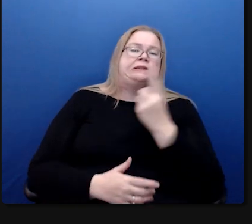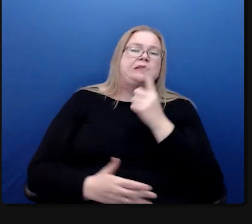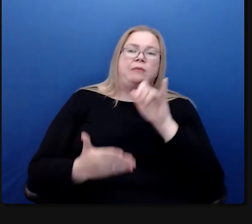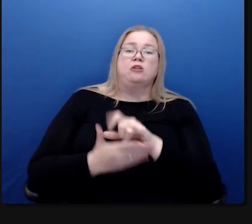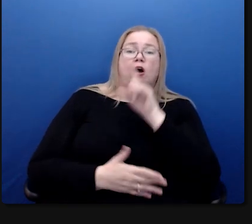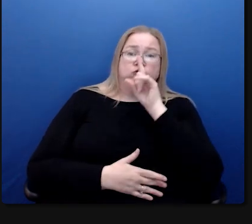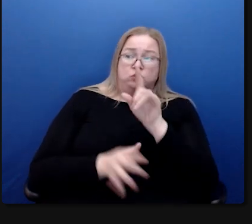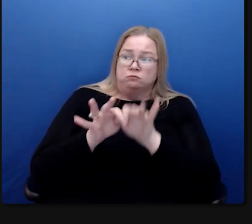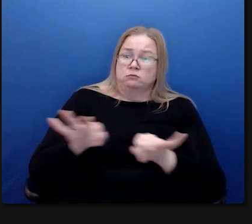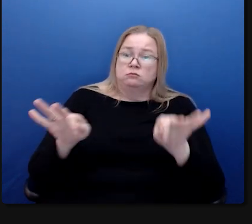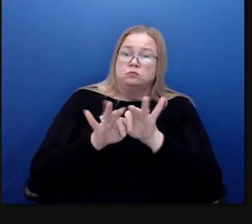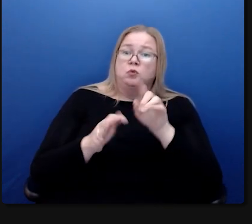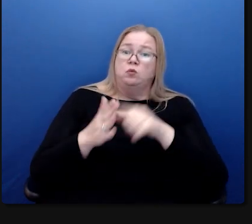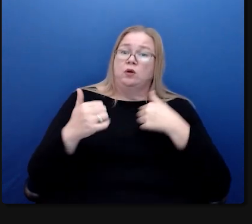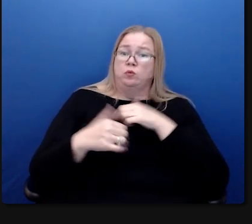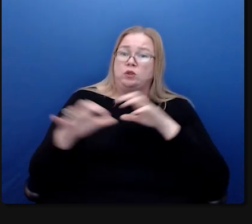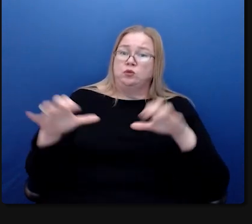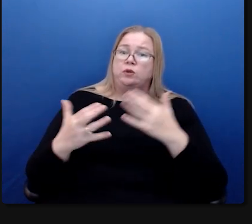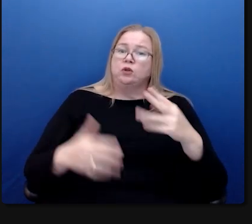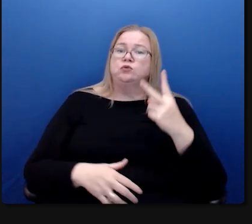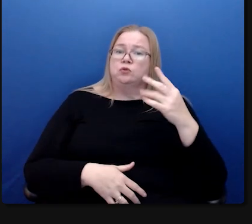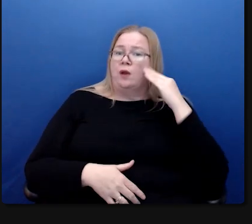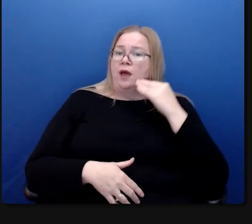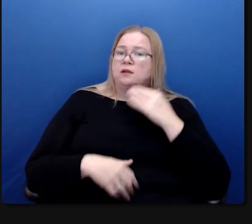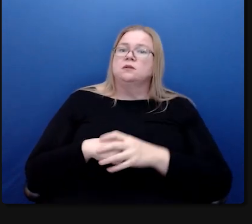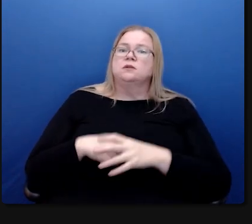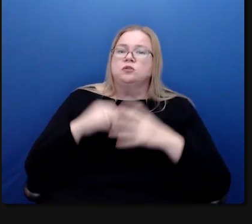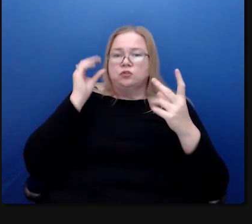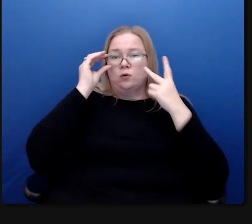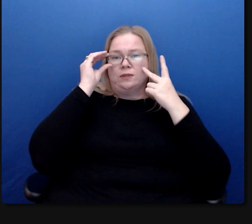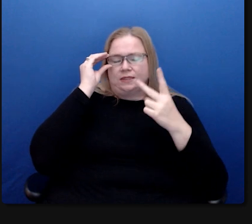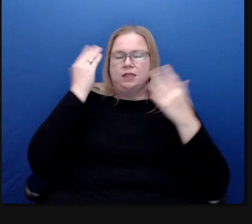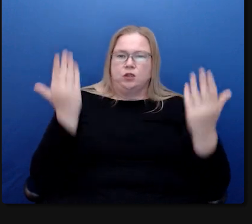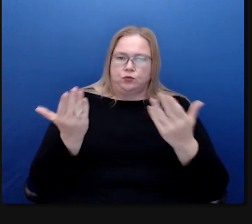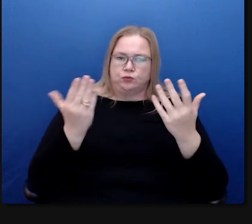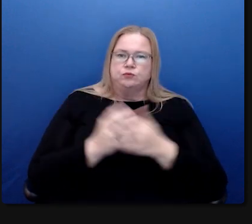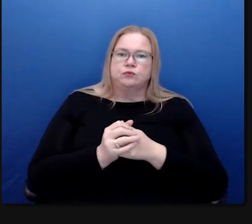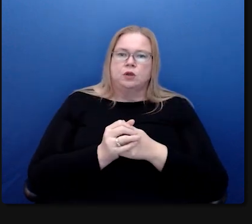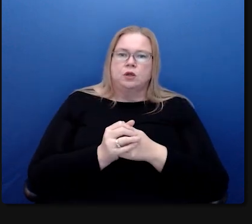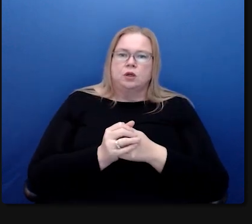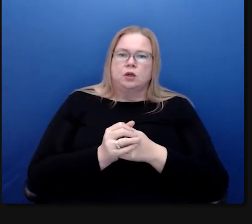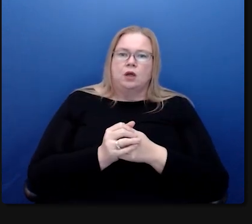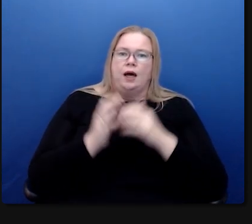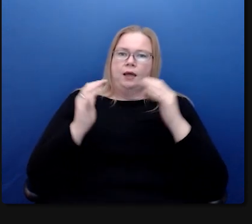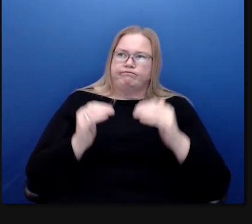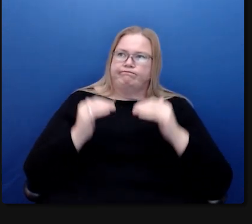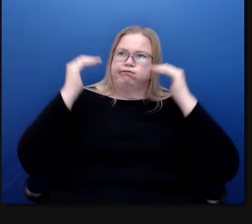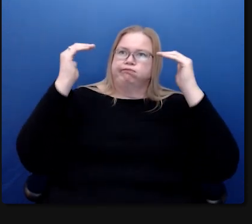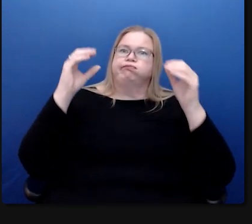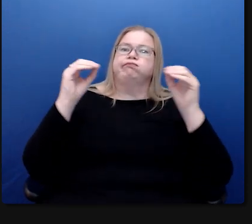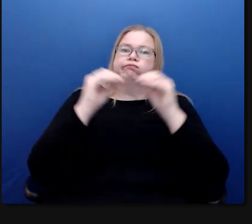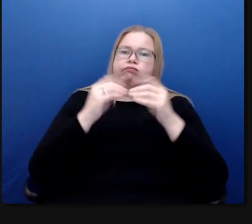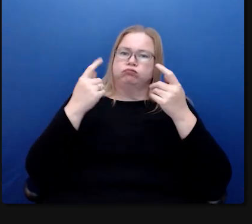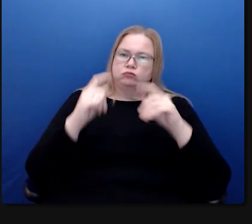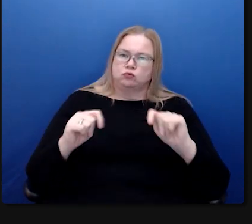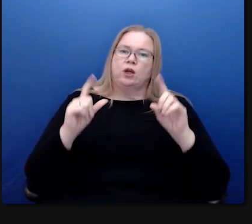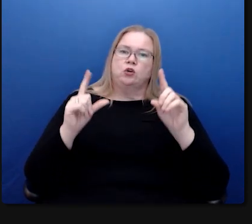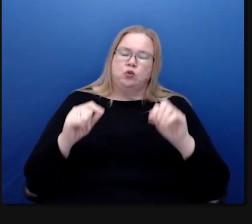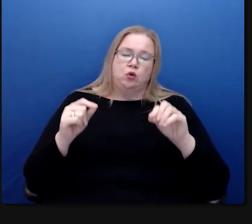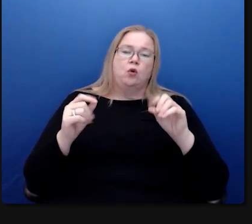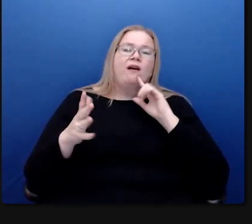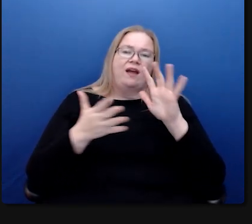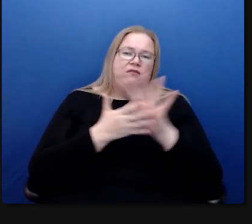of Community Sift prepared for you, and it's really for us to look at this in action and how we handle context in chat. As